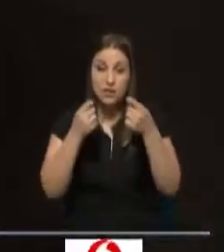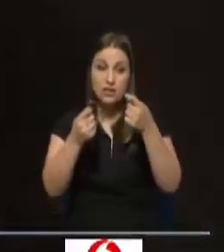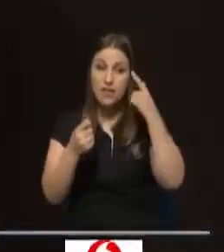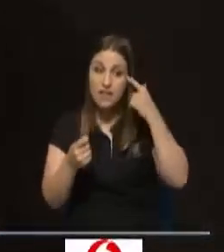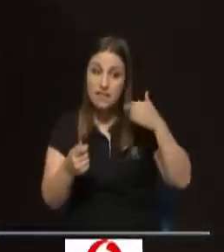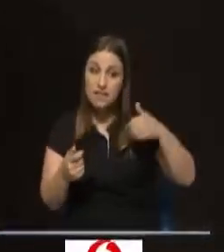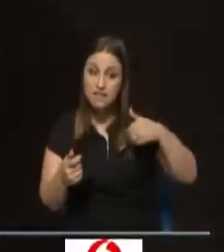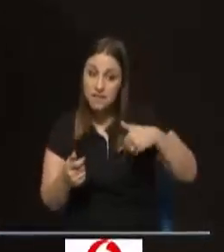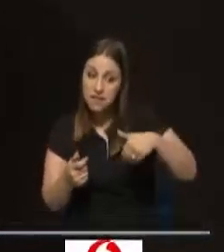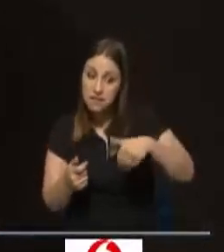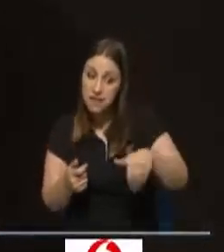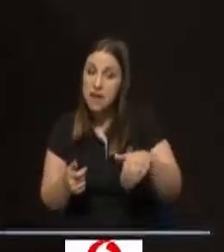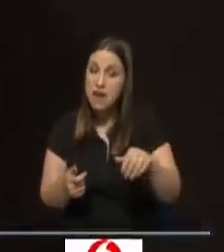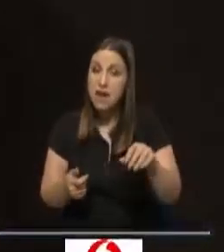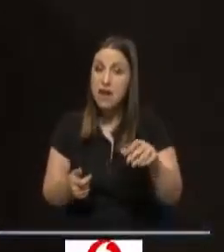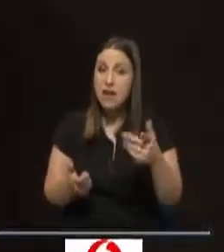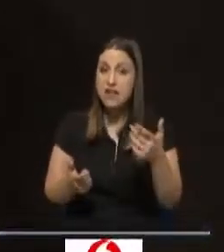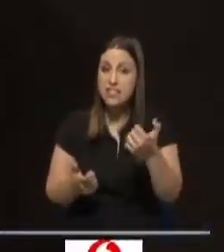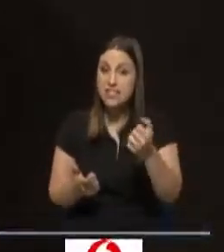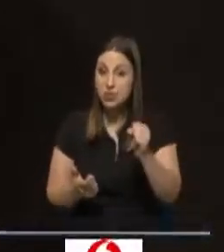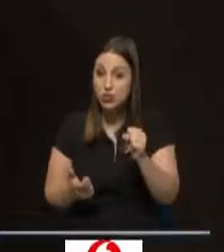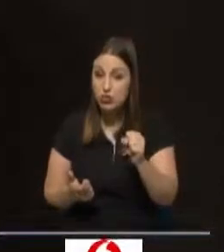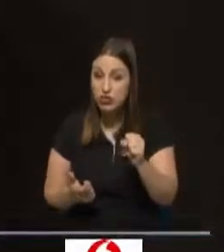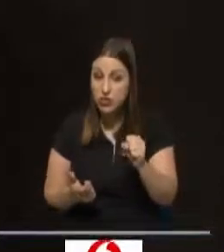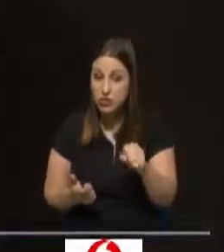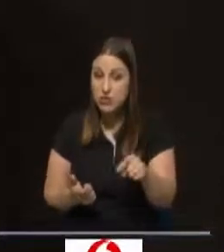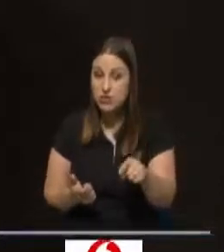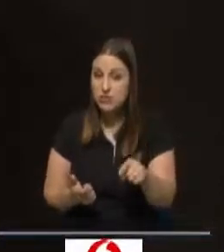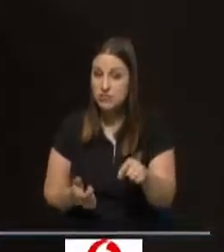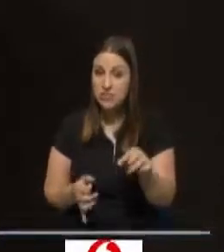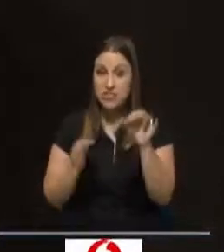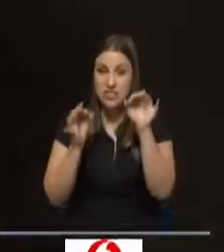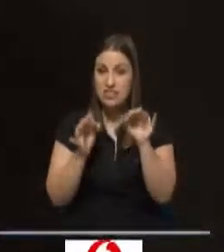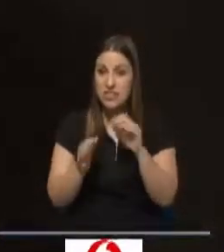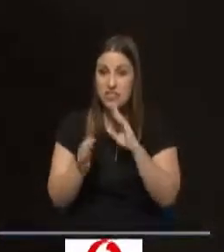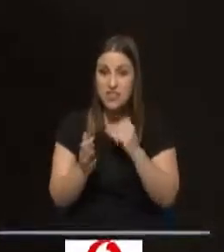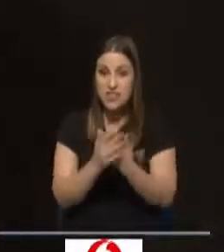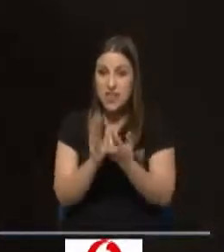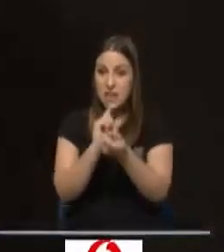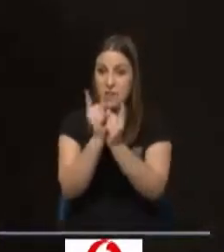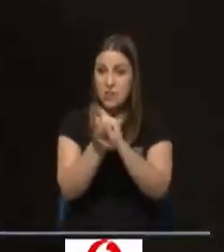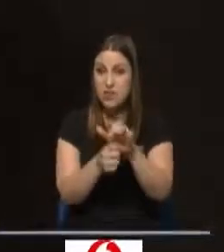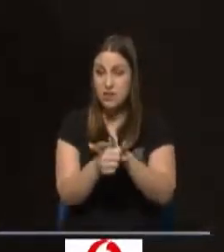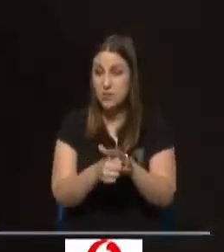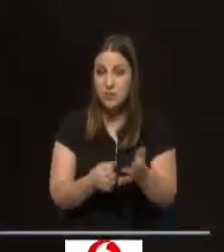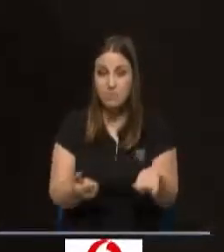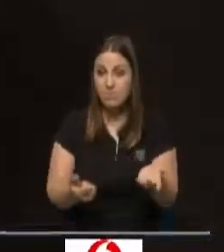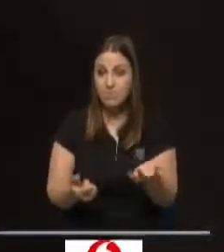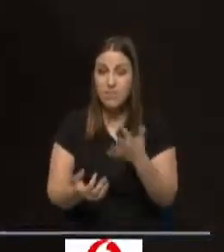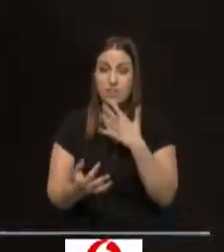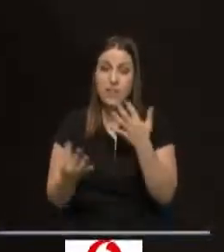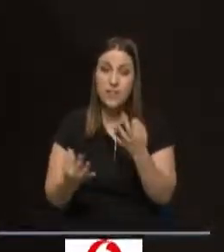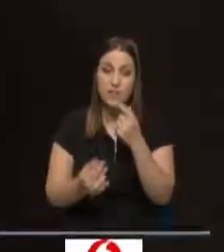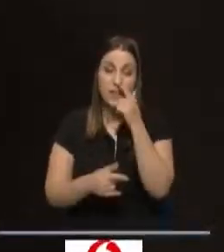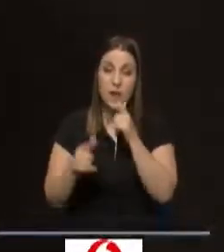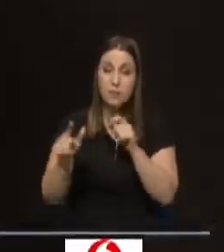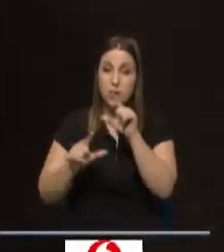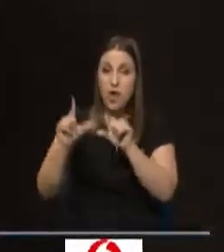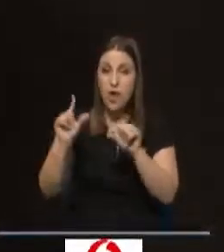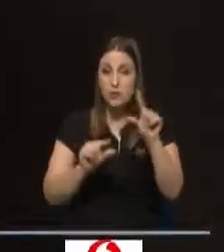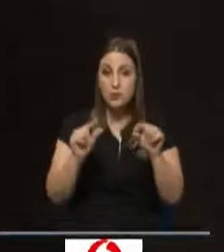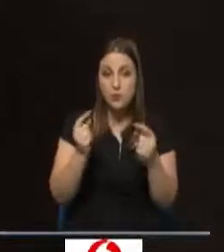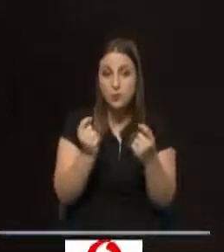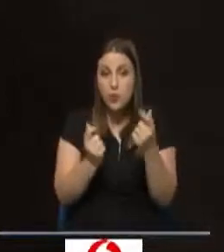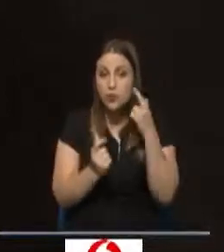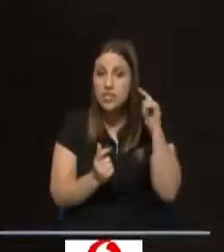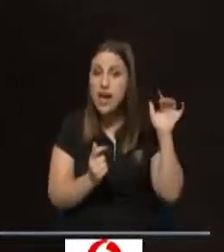is going to be made in this respect for 5G are not going to contribute to